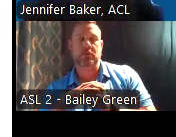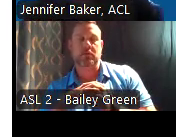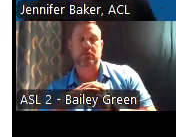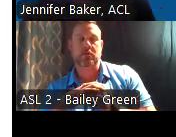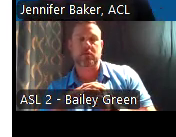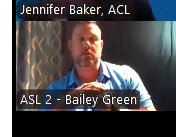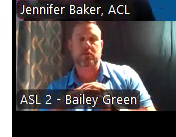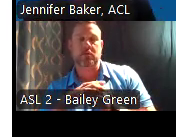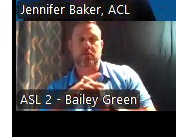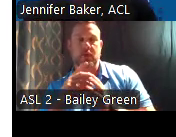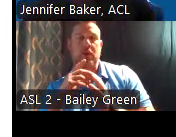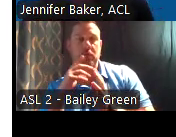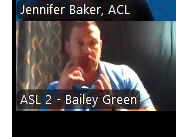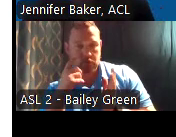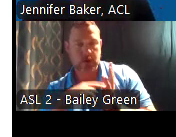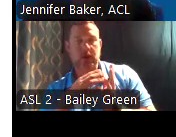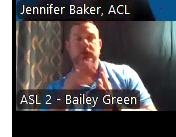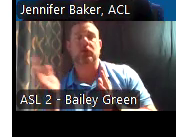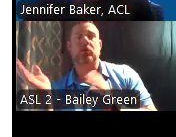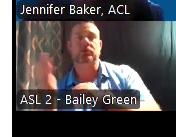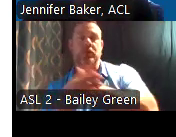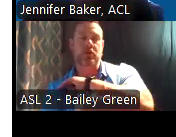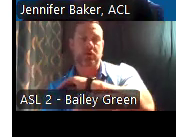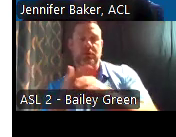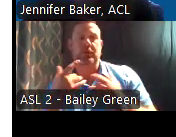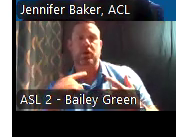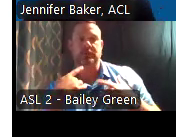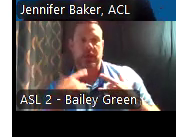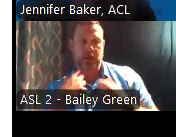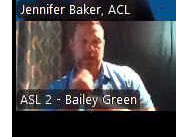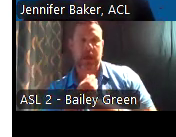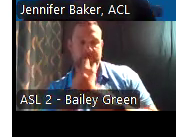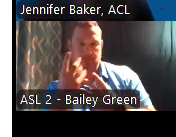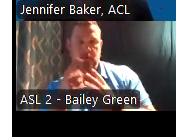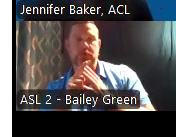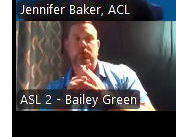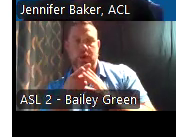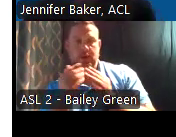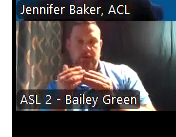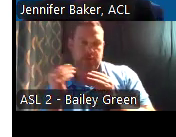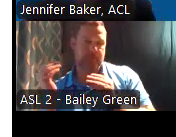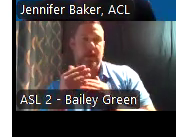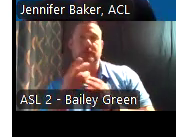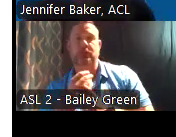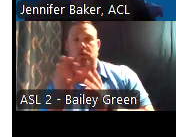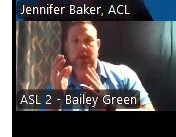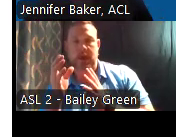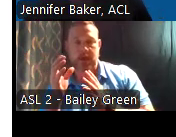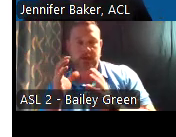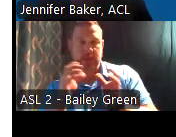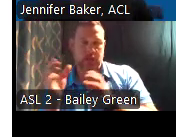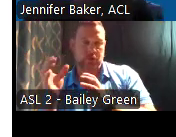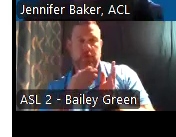that across the country, there are exciting efforts underway to advance multi-sector plans, to